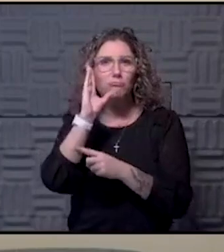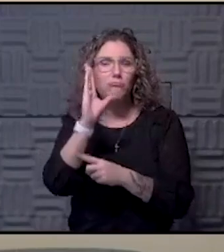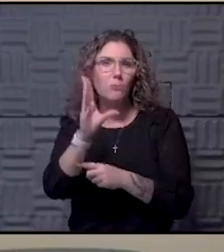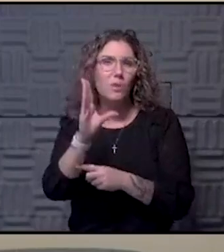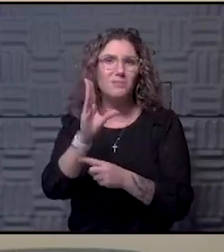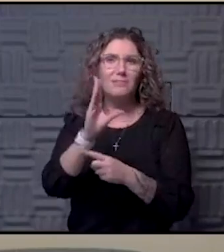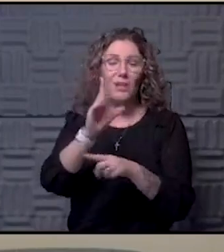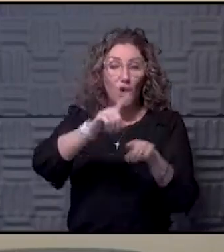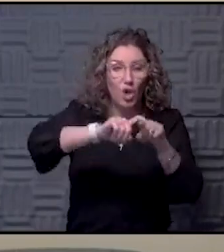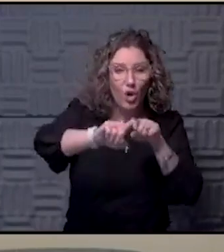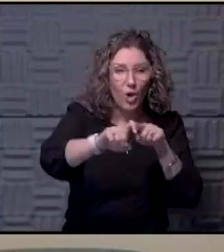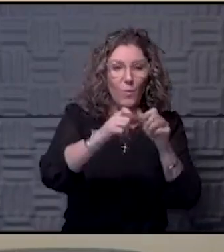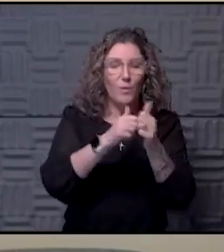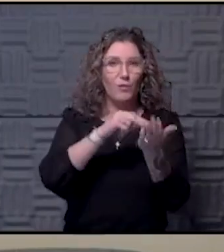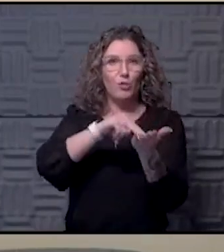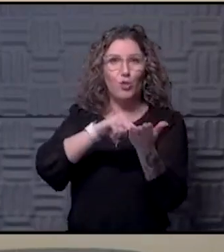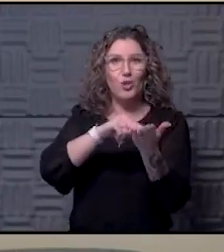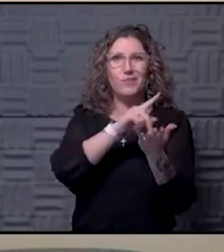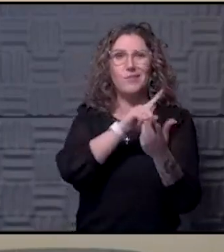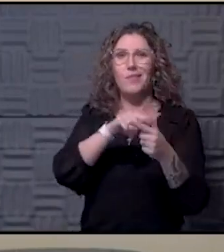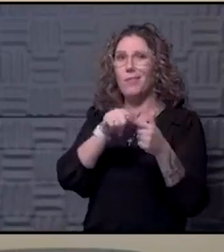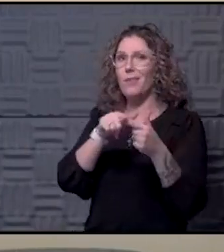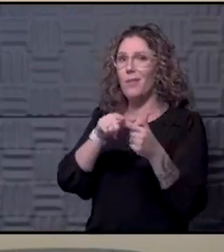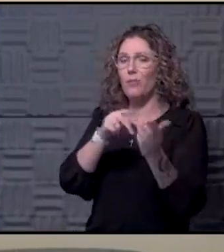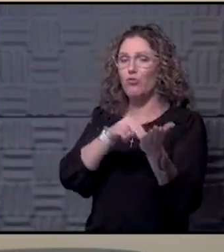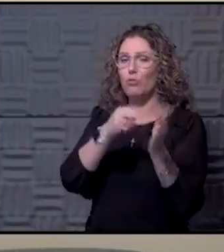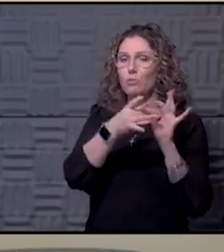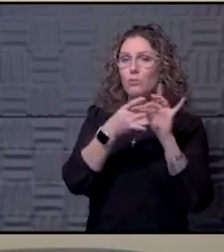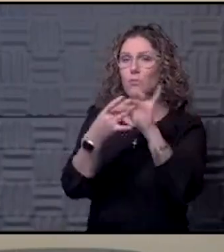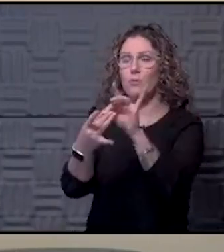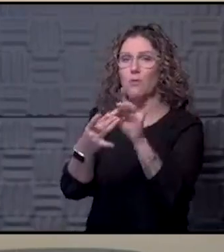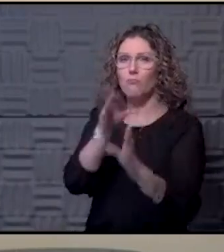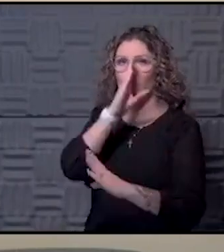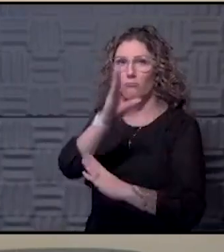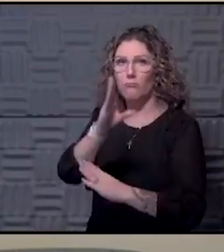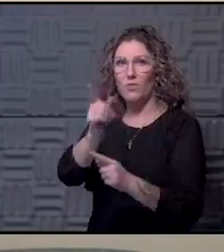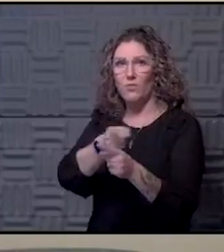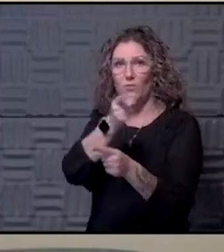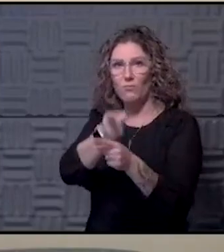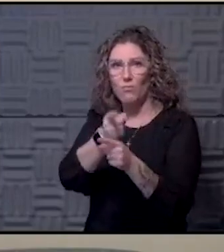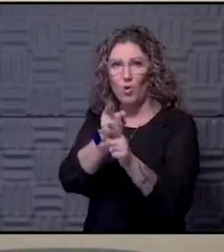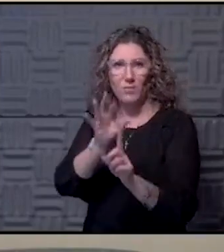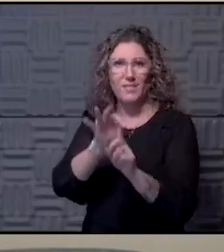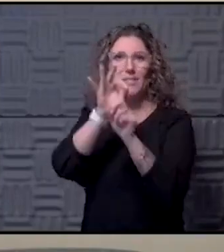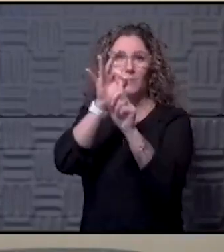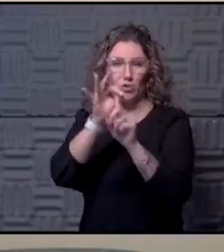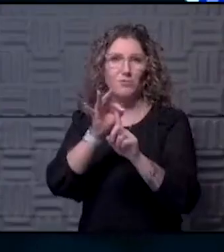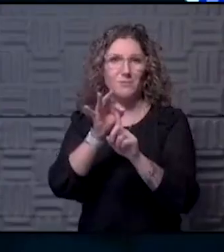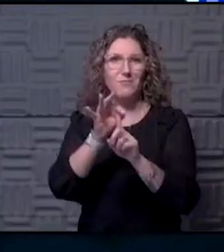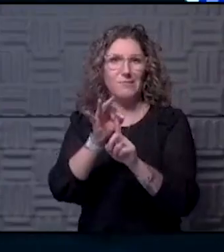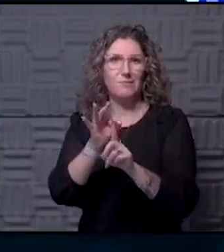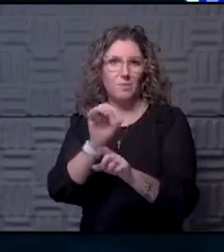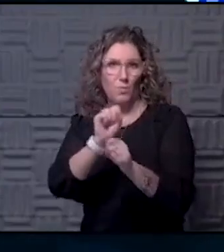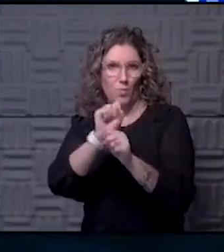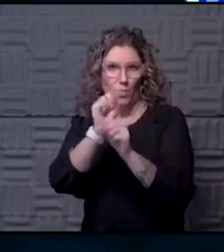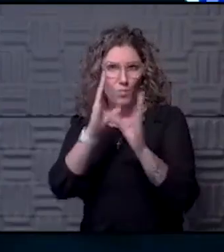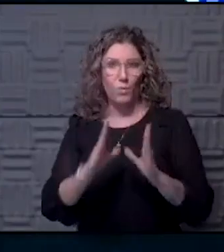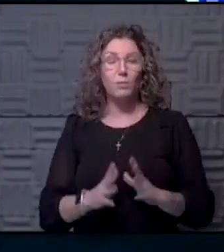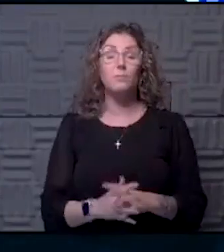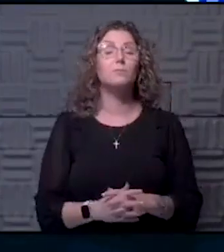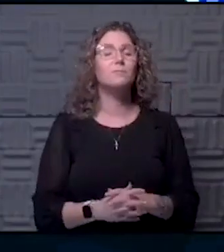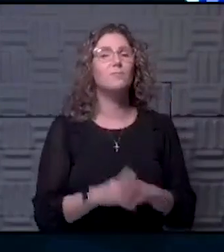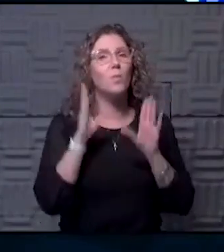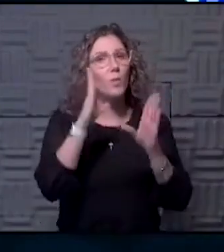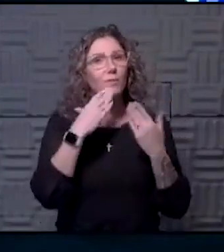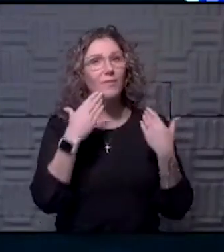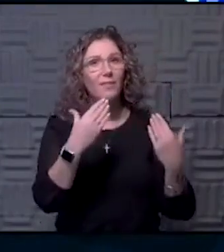and they'll be able to connect these patients directly to the appropriate specialty colleagues. Great, thanks. And